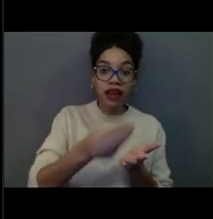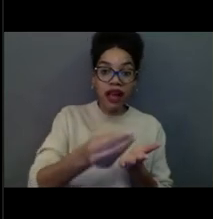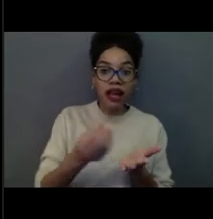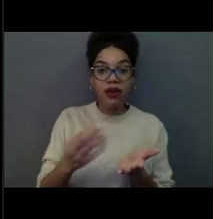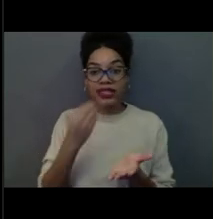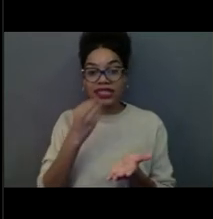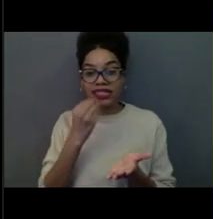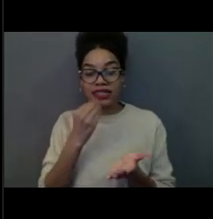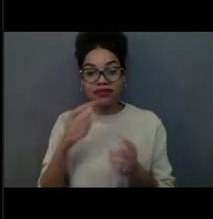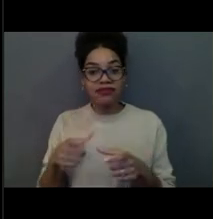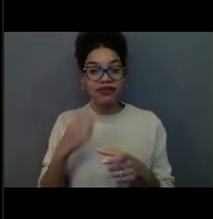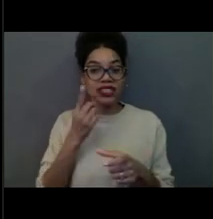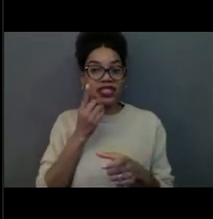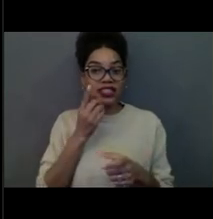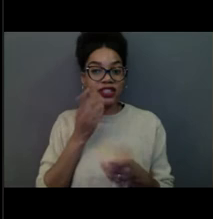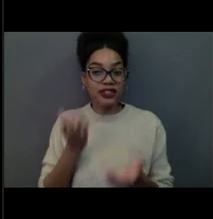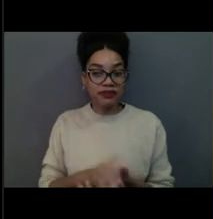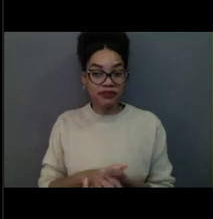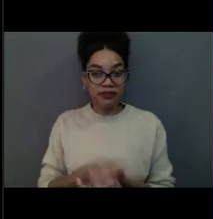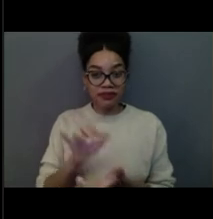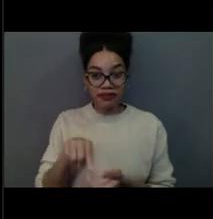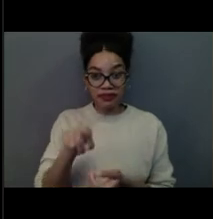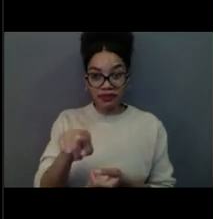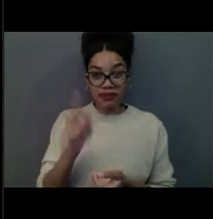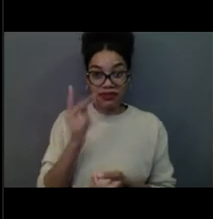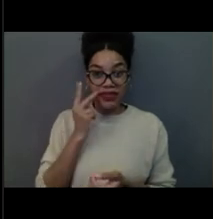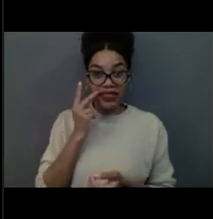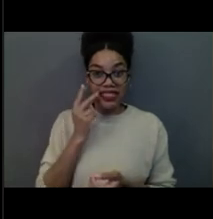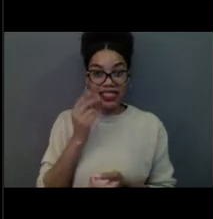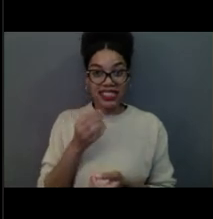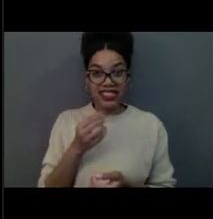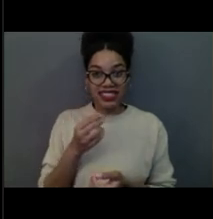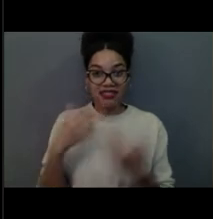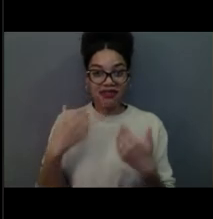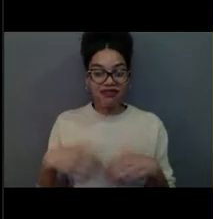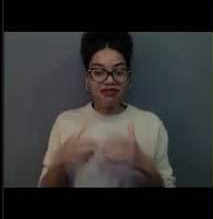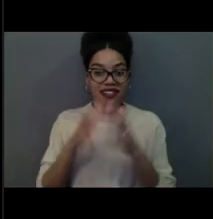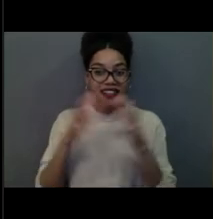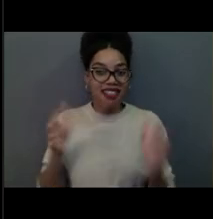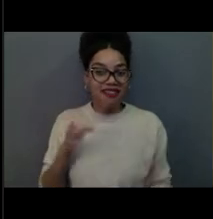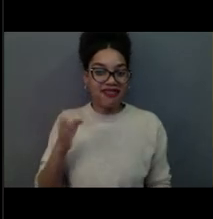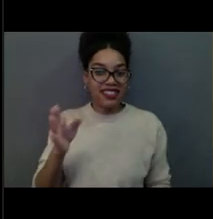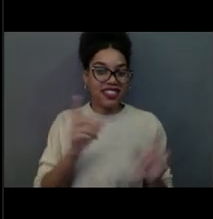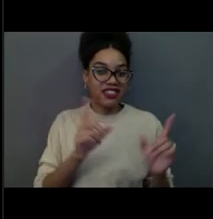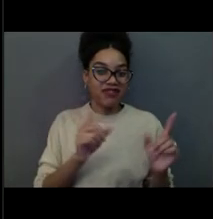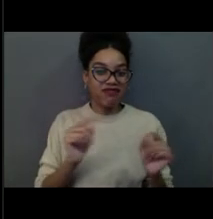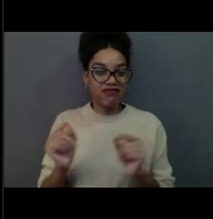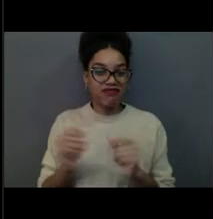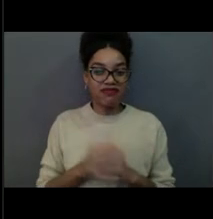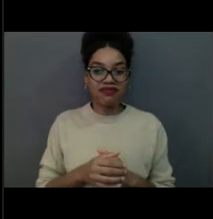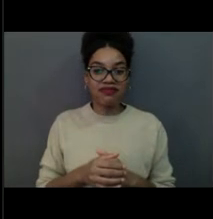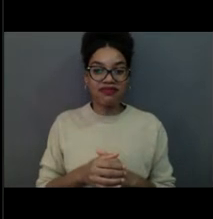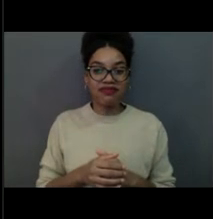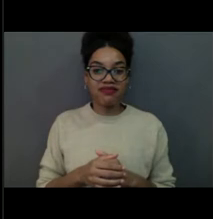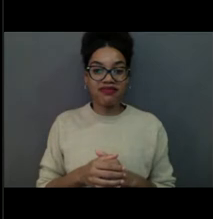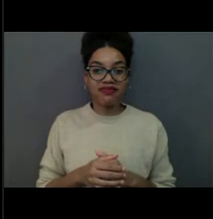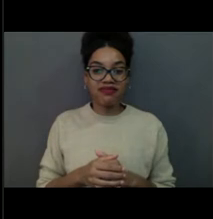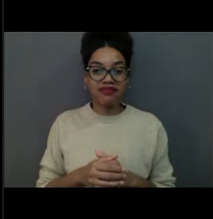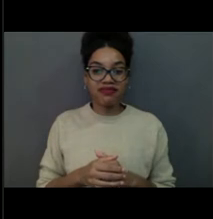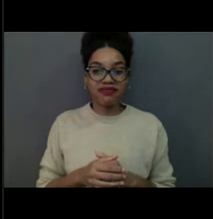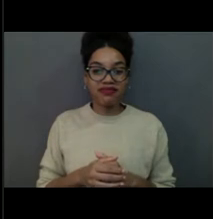tonight. And that looks like a seafood healthy, seafood heavy dinner there. So our NOAA Seafood Inspection